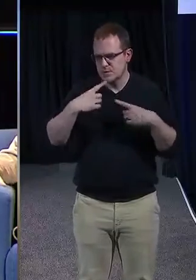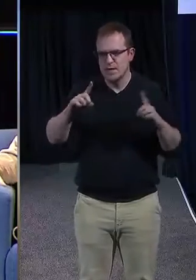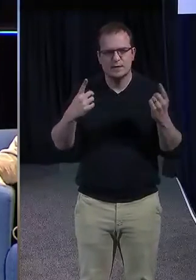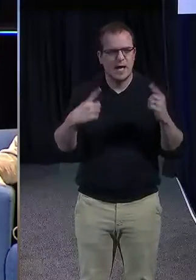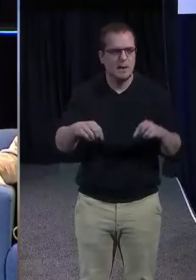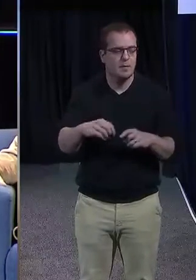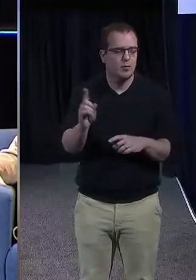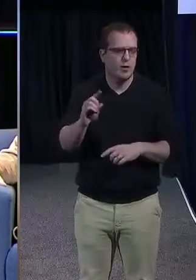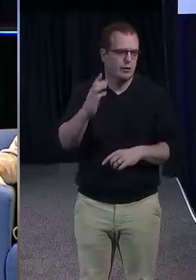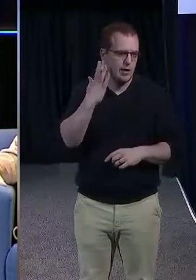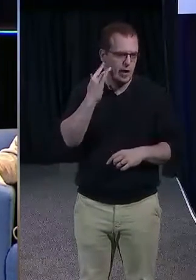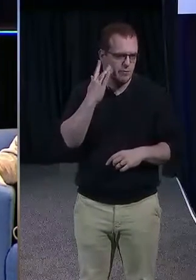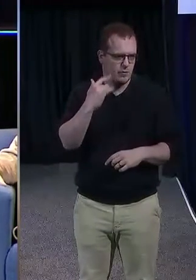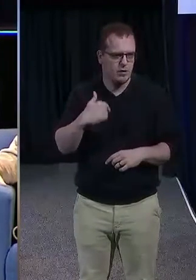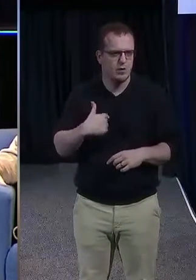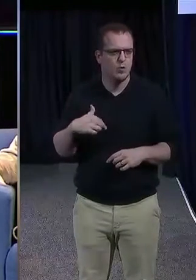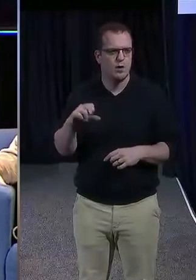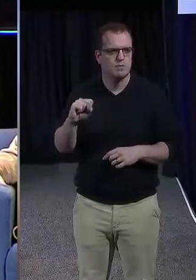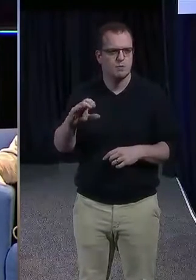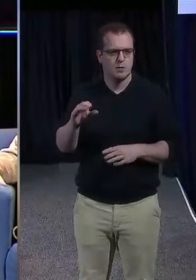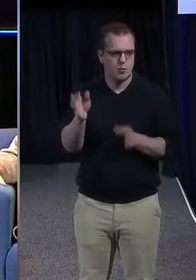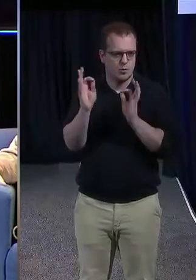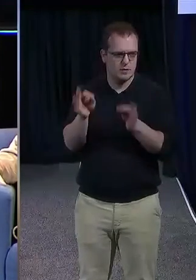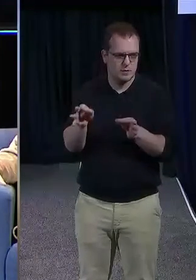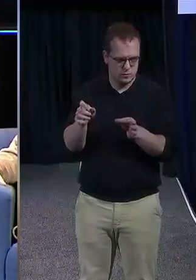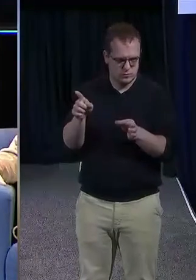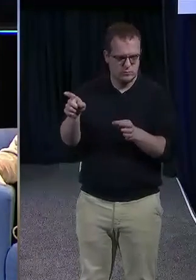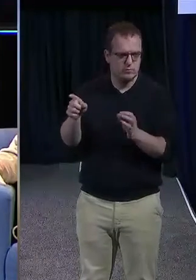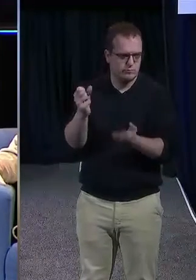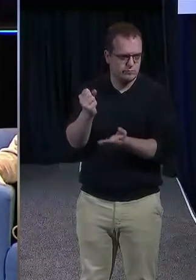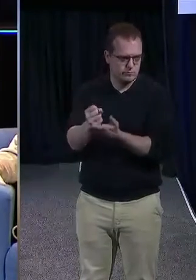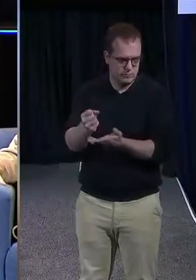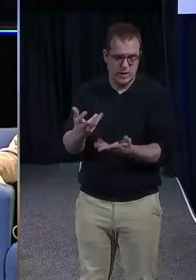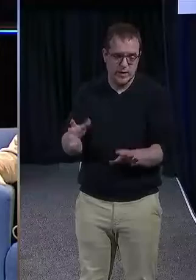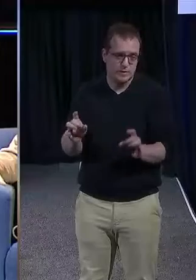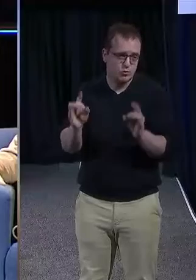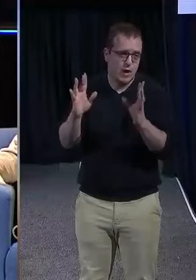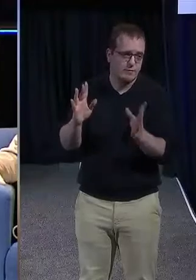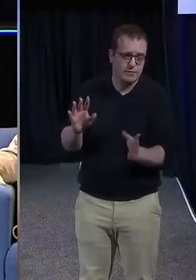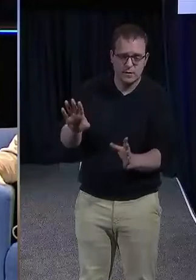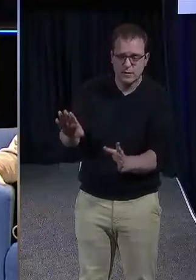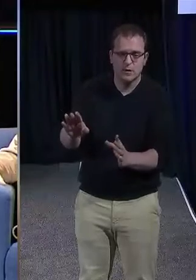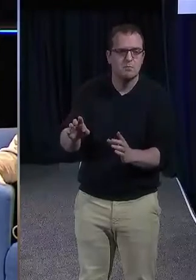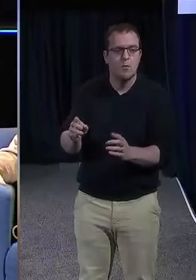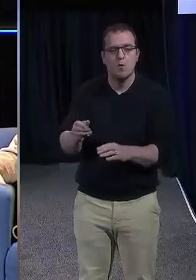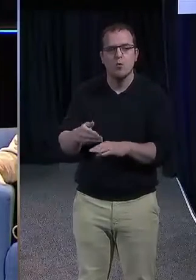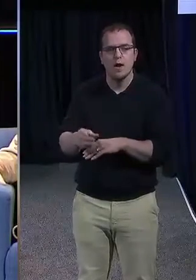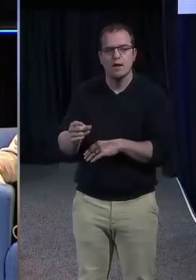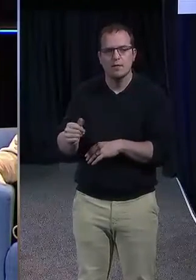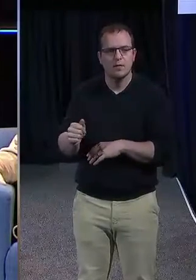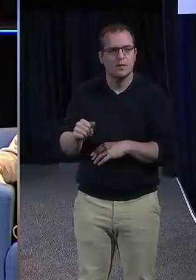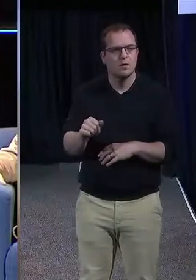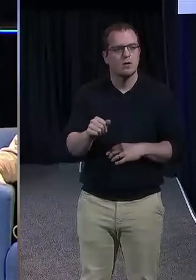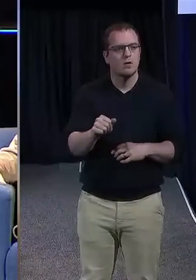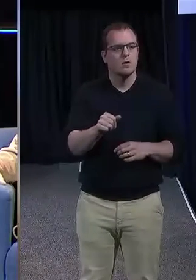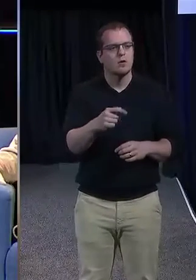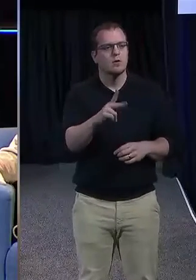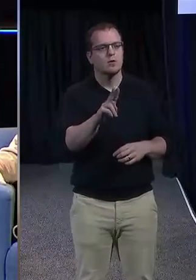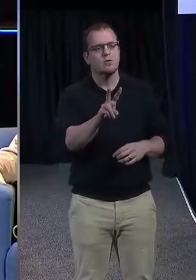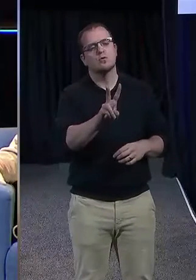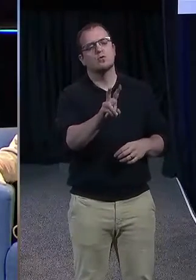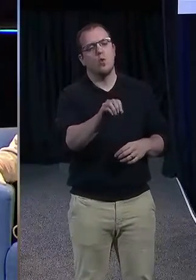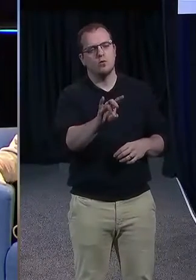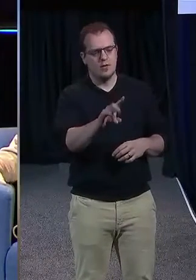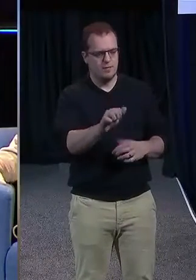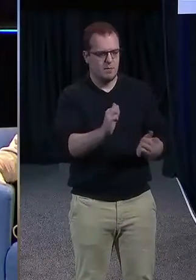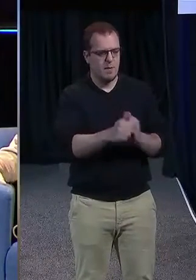that happened in California. So we have the Supreme Court decision. It is a tragedy and a travesty. But immediately after Prop 207 was passed in